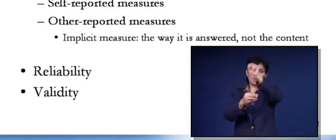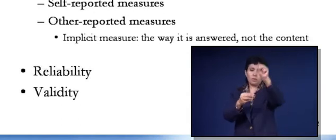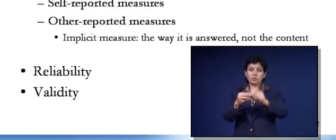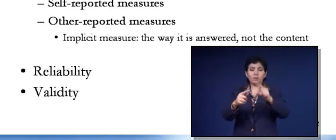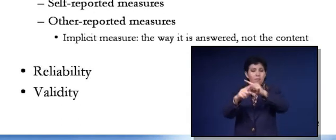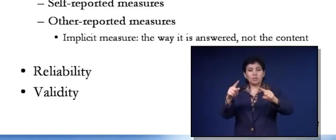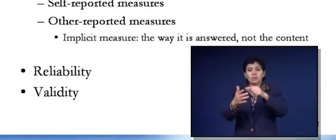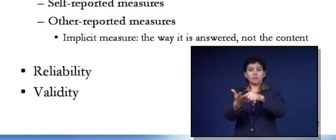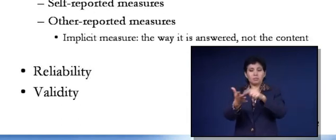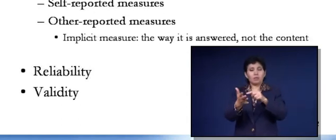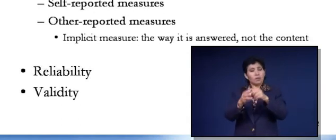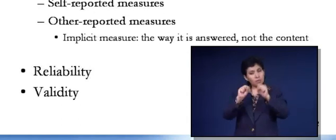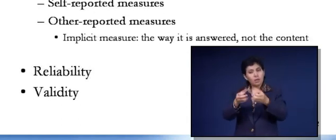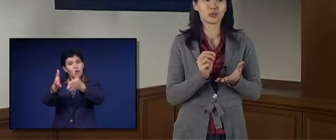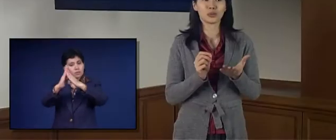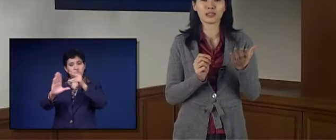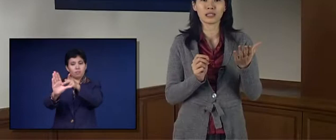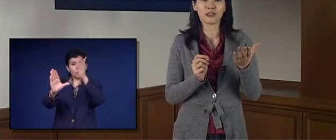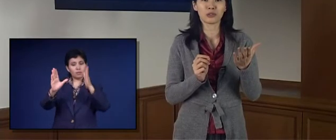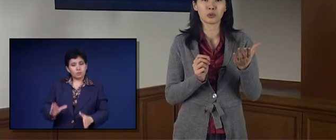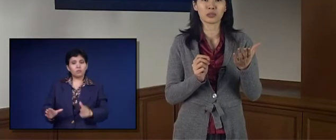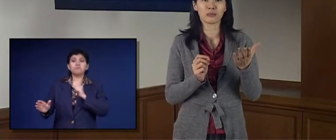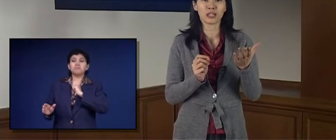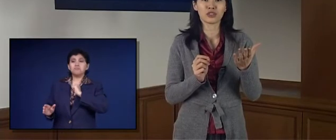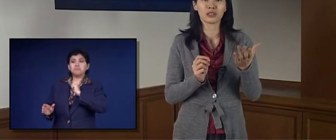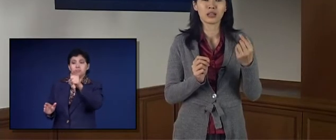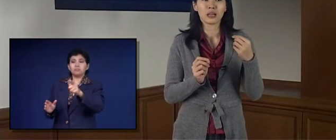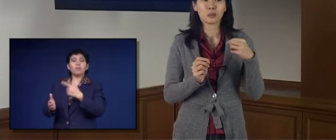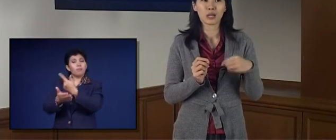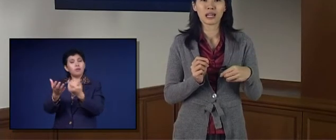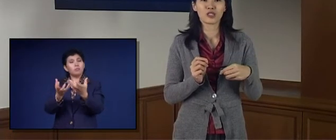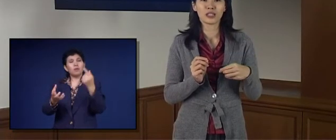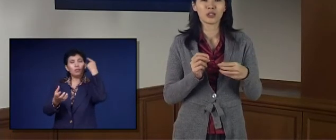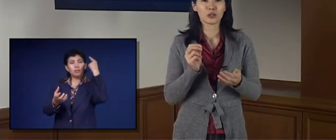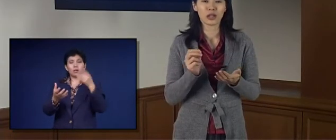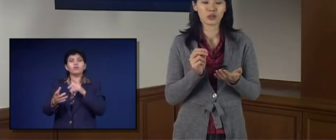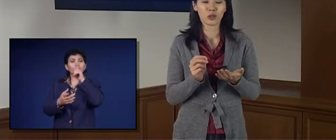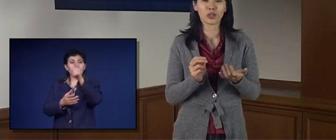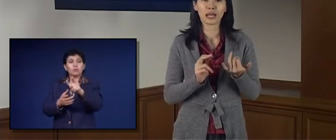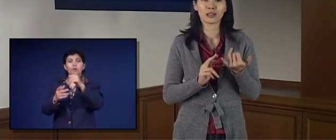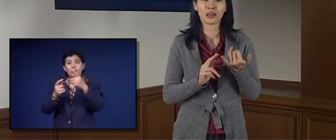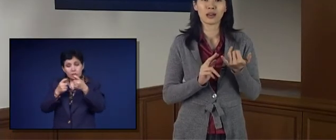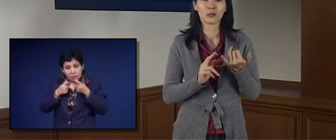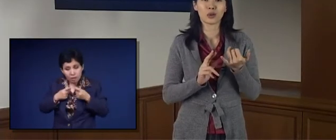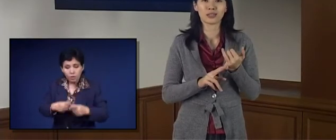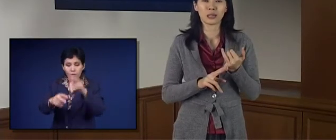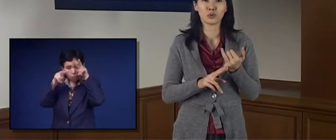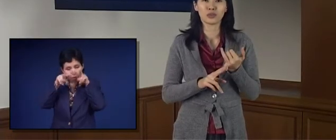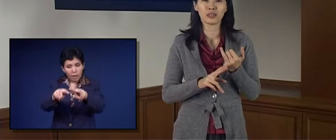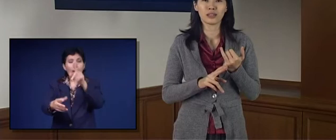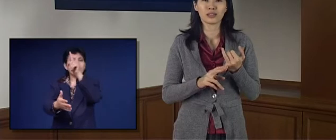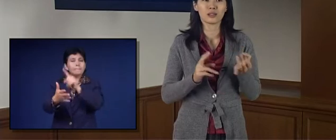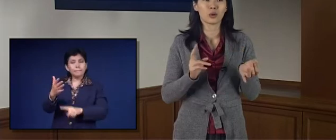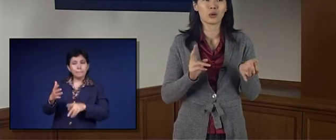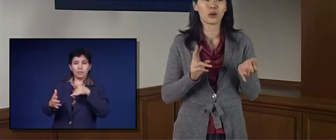Or sometimes you can ask your participants to do a self-reported measures, but actually you're trying to look at what their